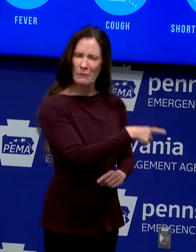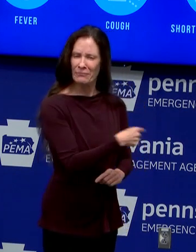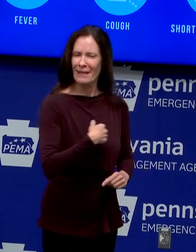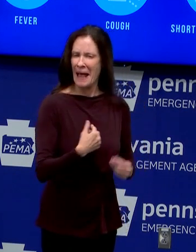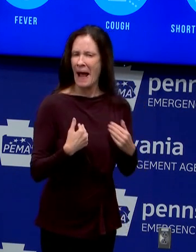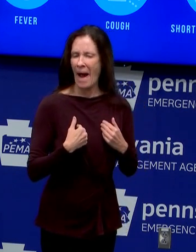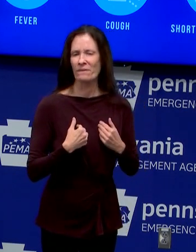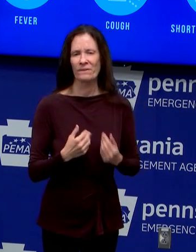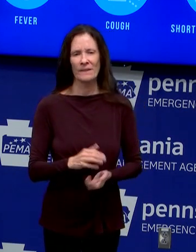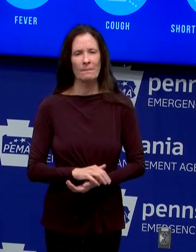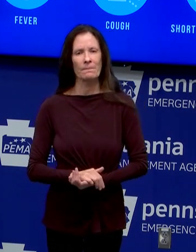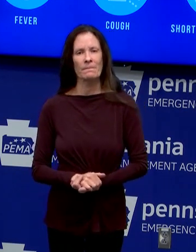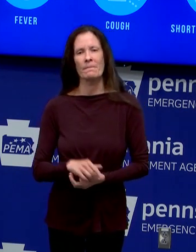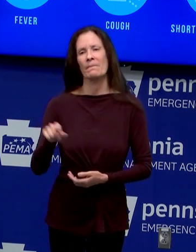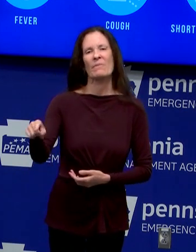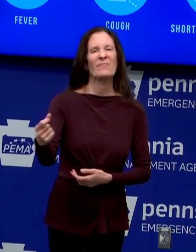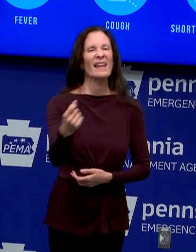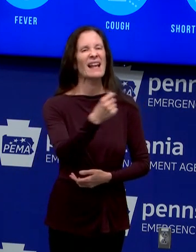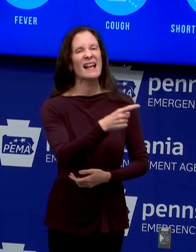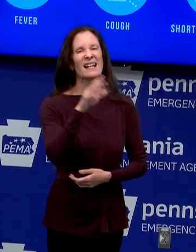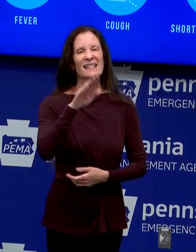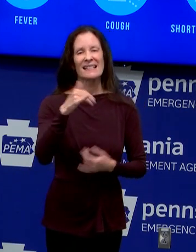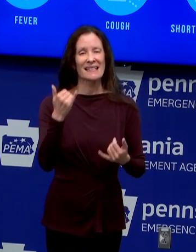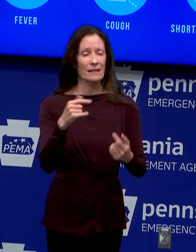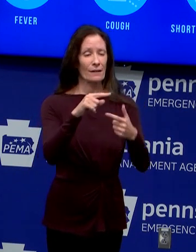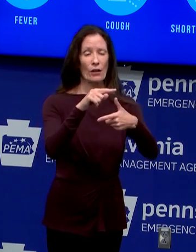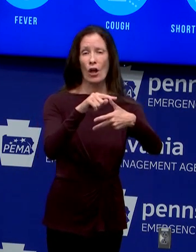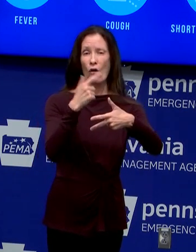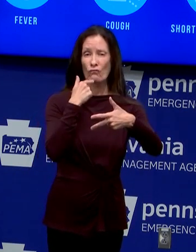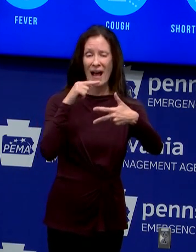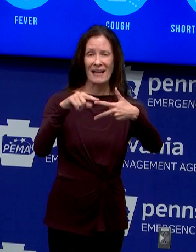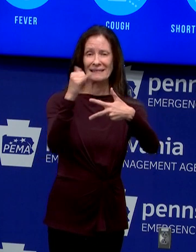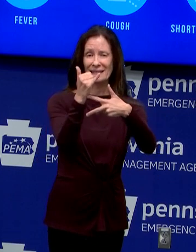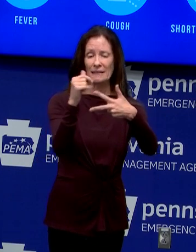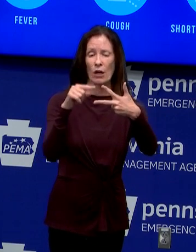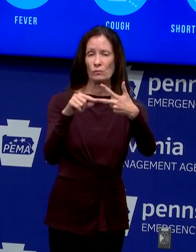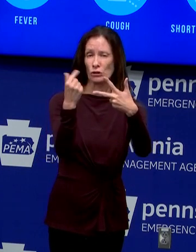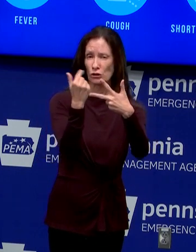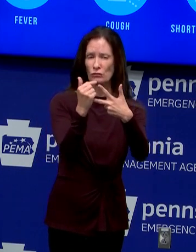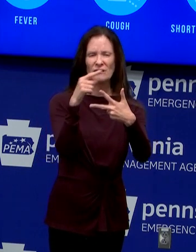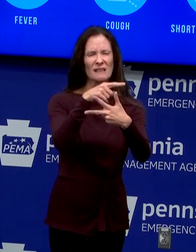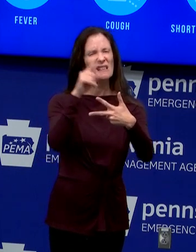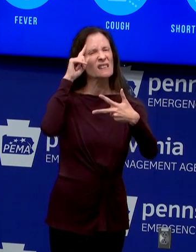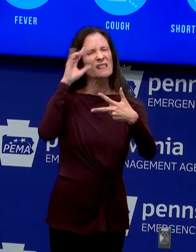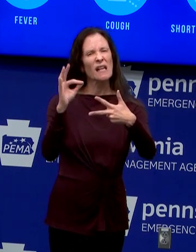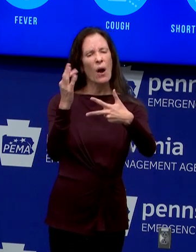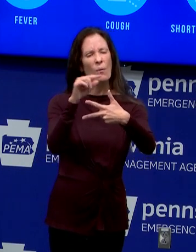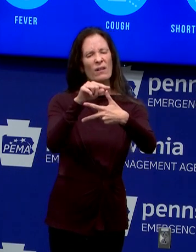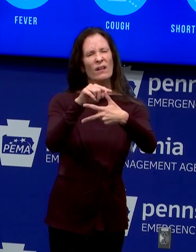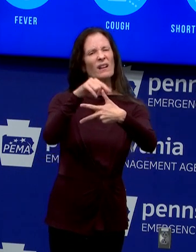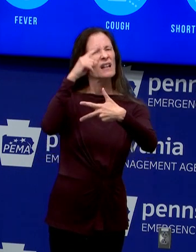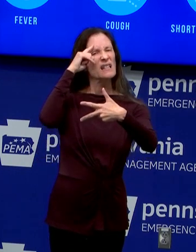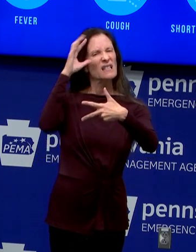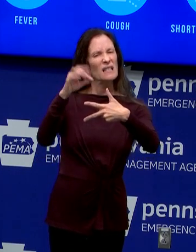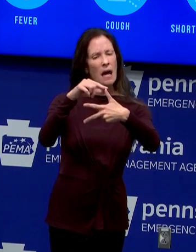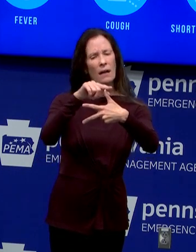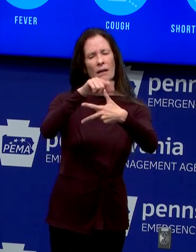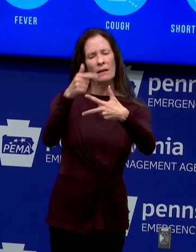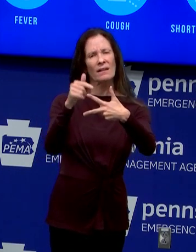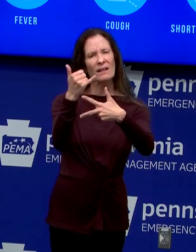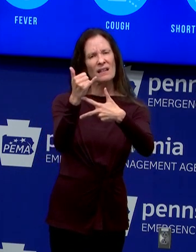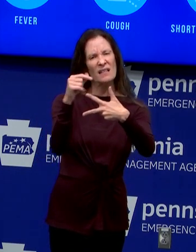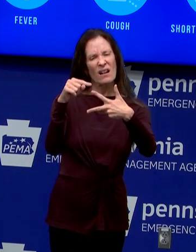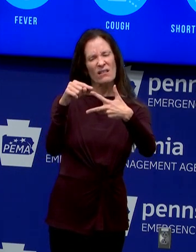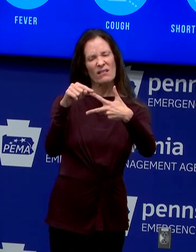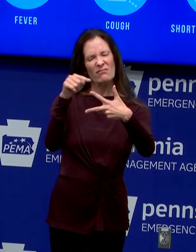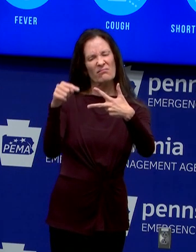the red, yellow, green phases? For example, have you factored in that there will be some people who are